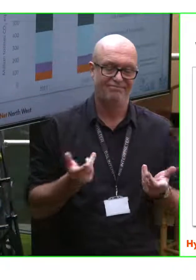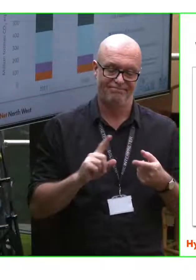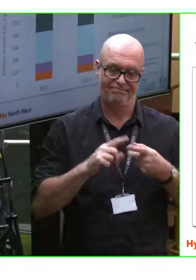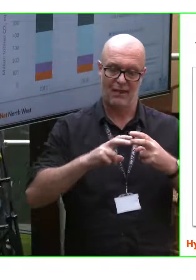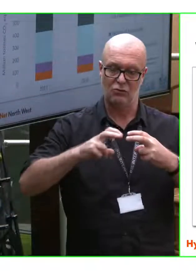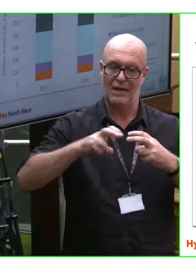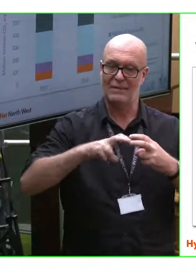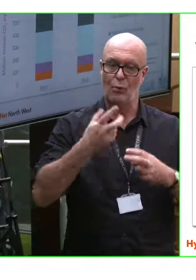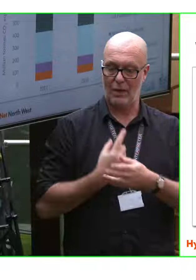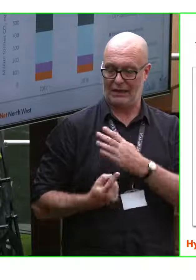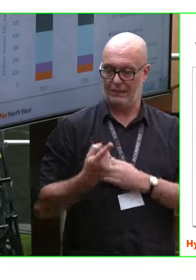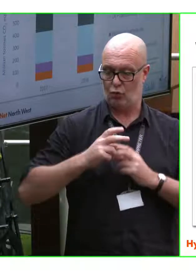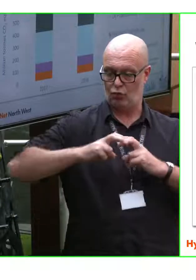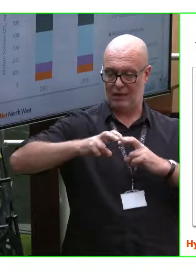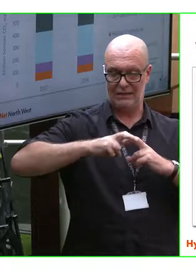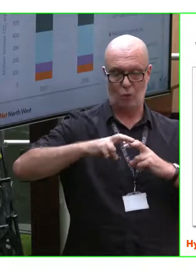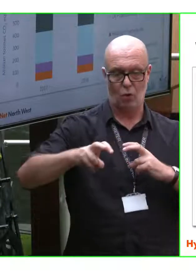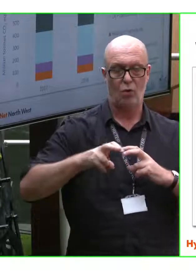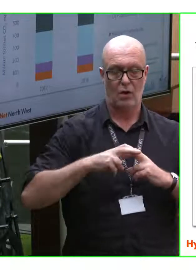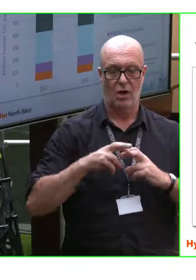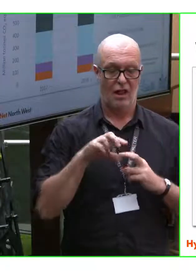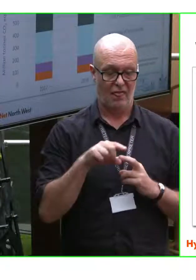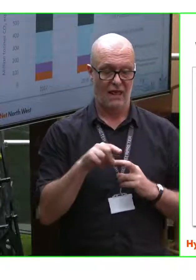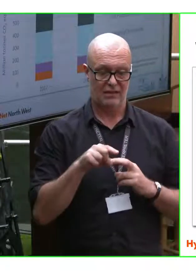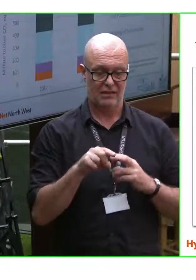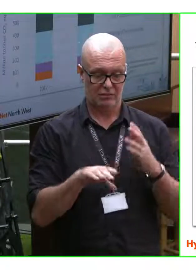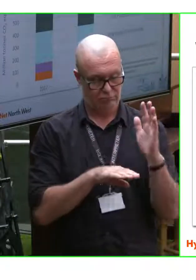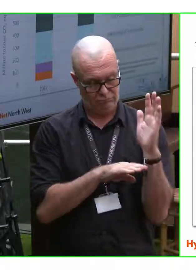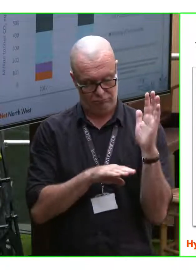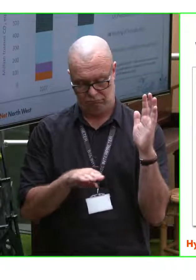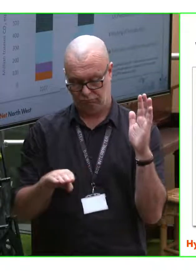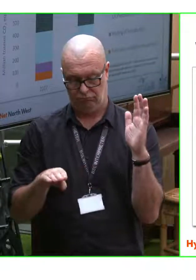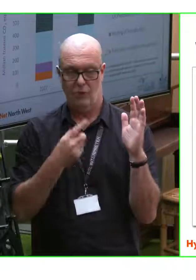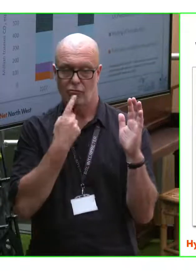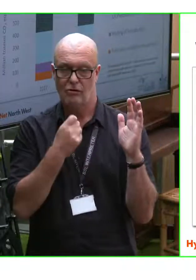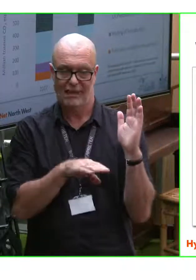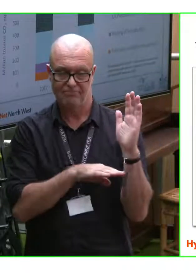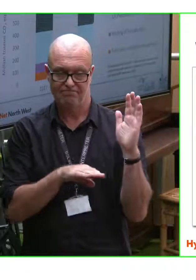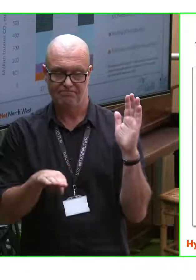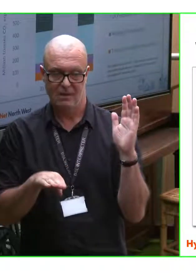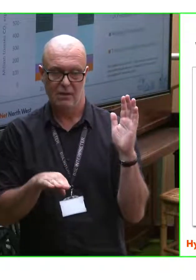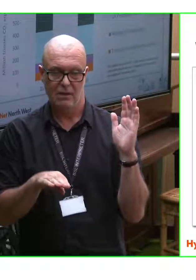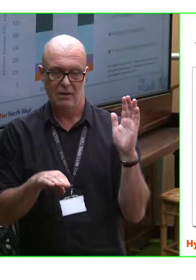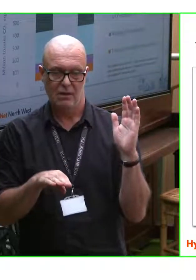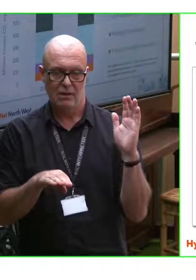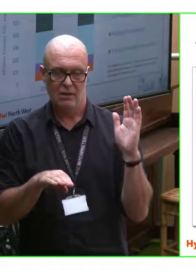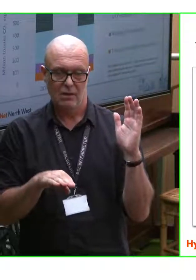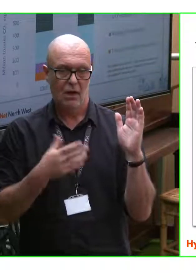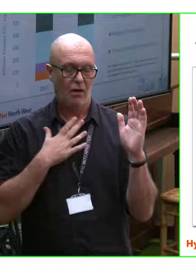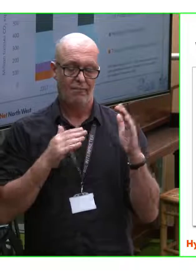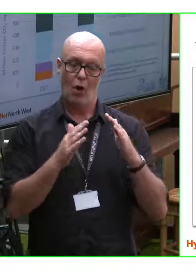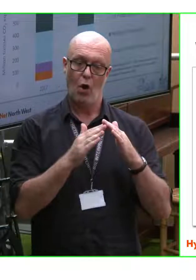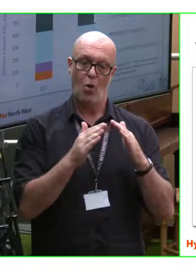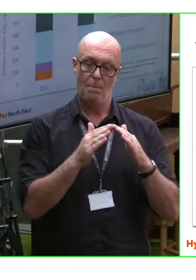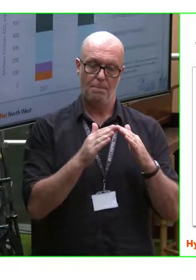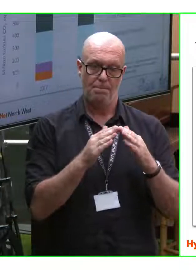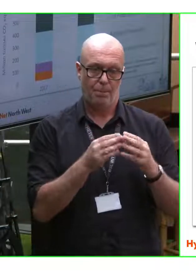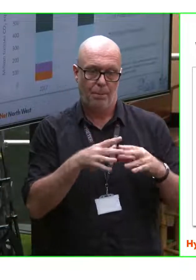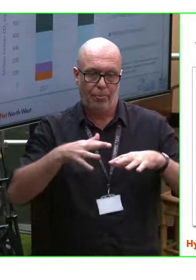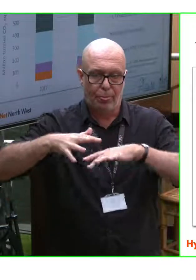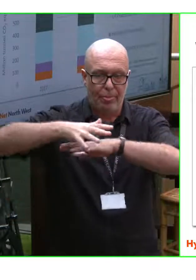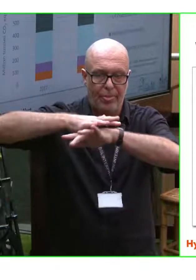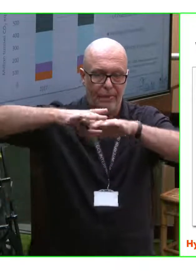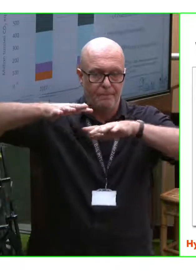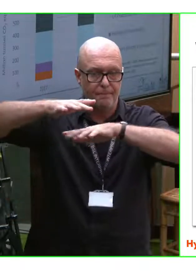our personal transport to get around, that's that bottom line, the red one. What comes out from our homes, and